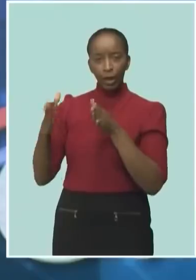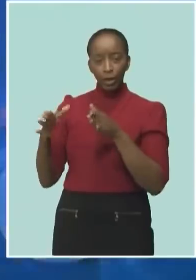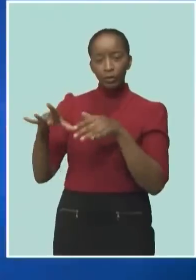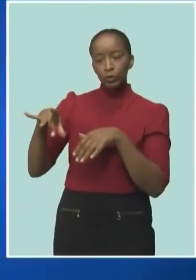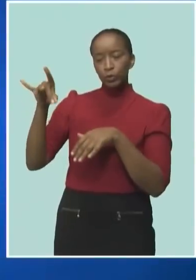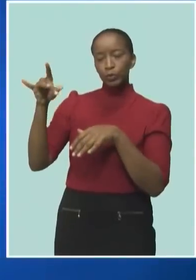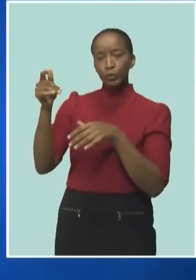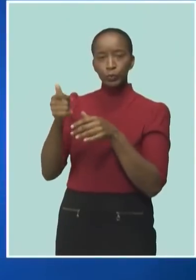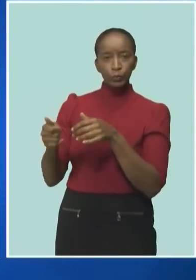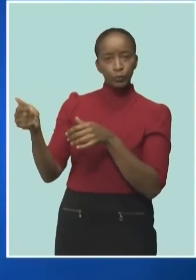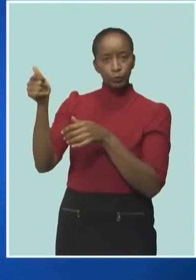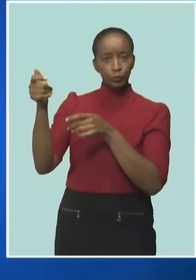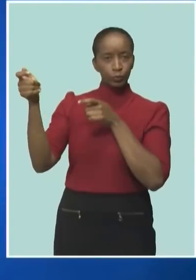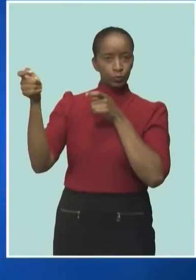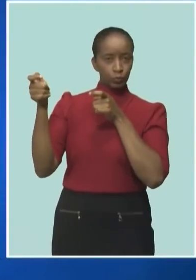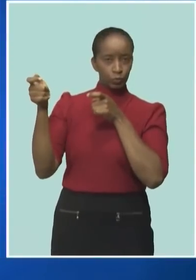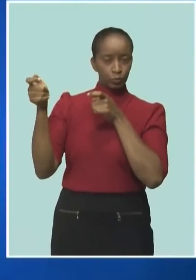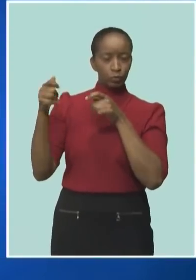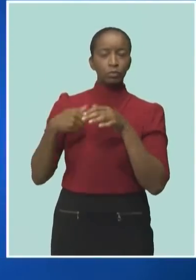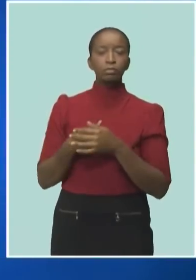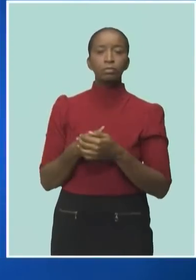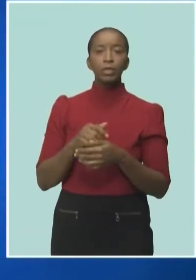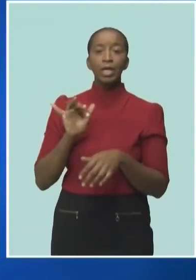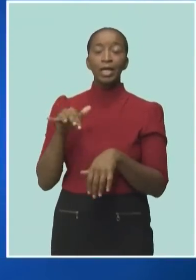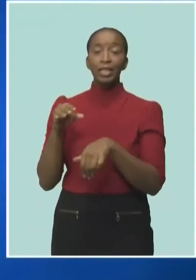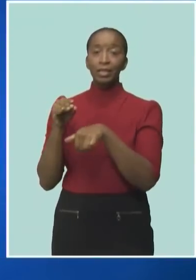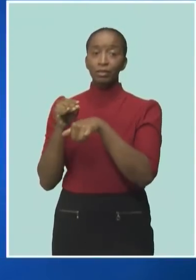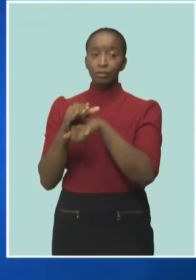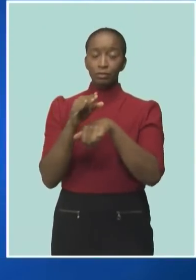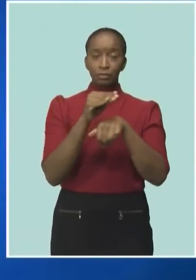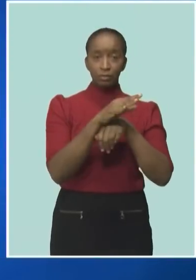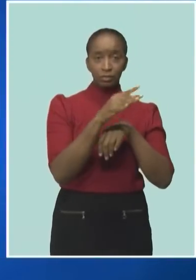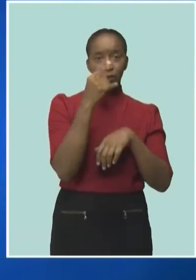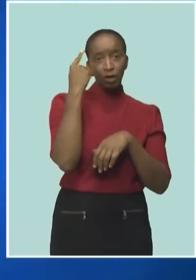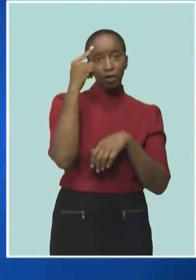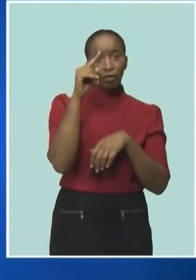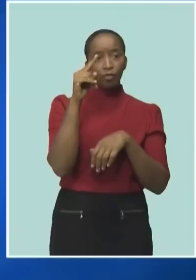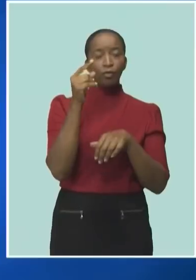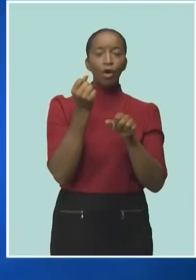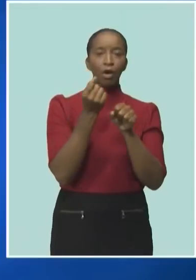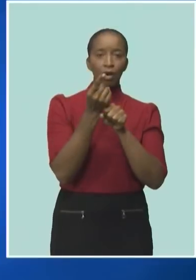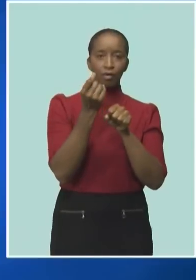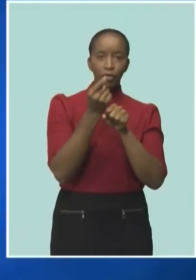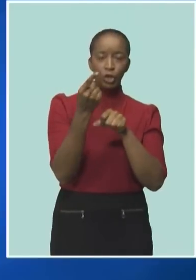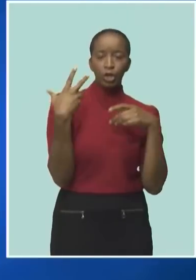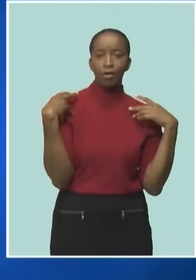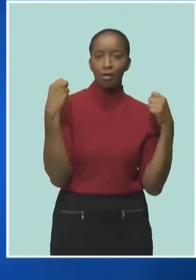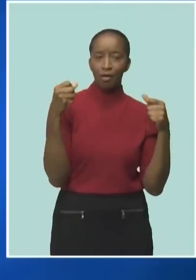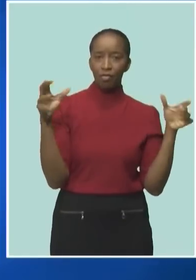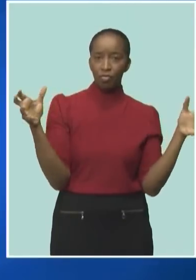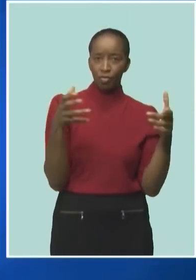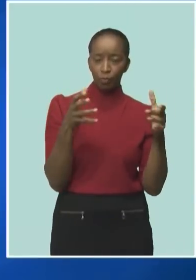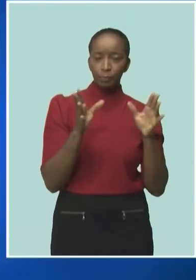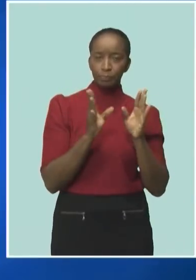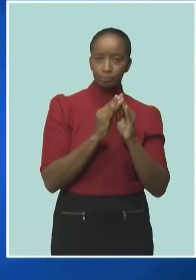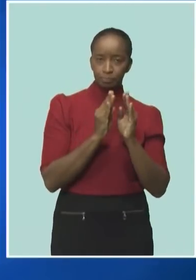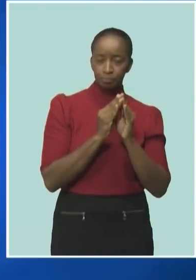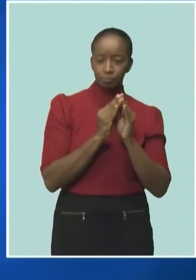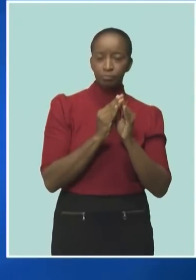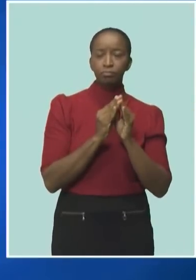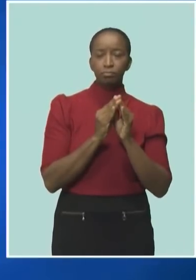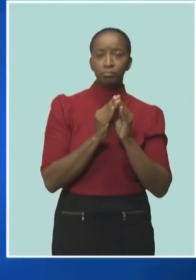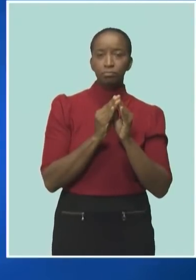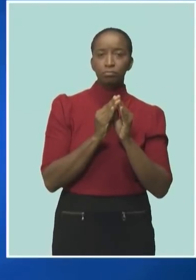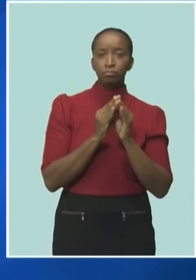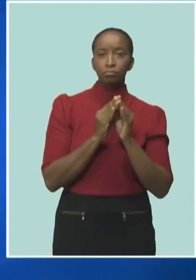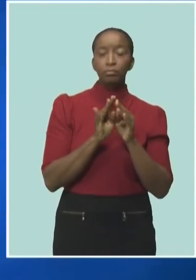and also advises on the agenda and priorities for the annual Health Assembly. The 155th session of the Executive